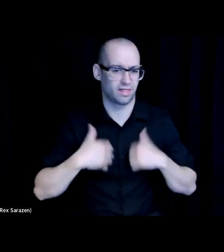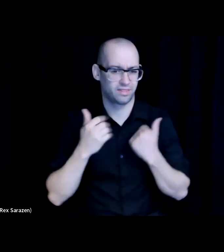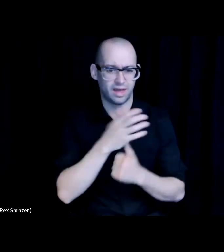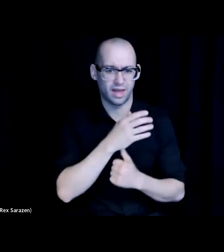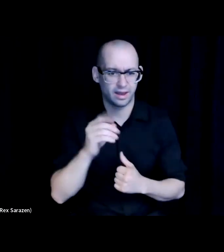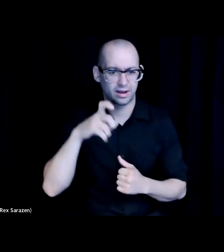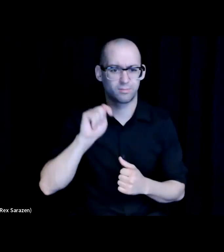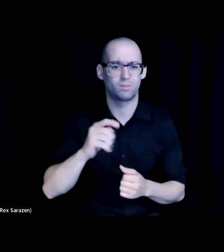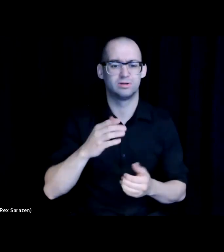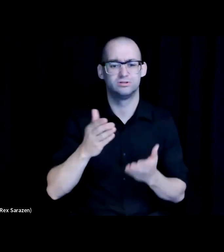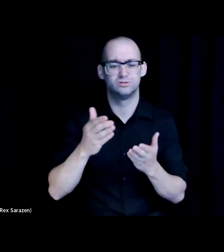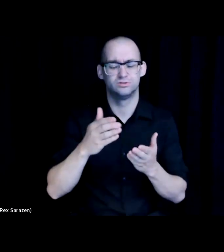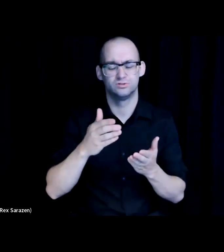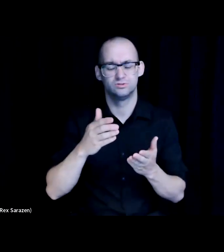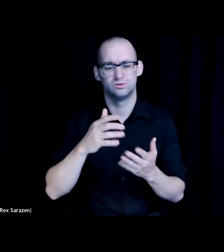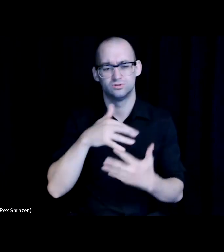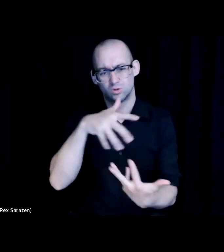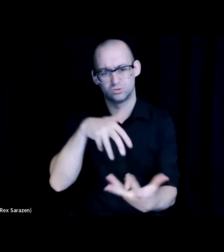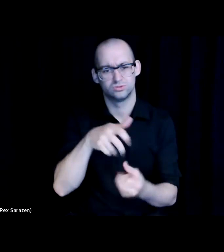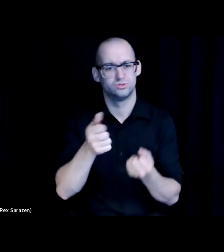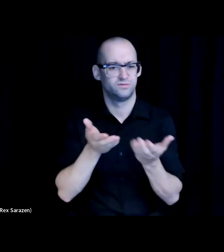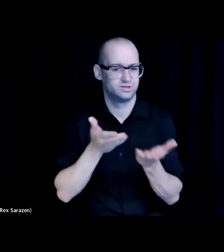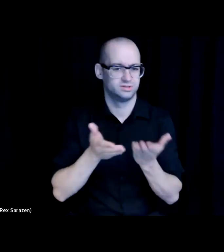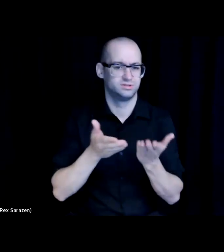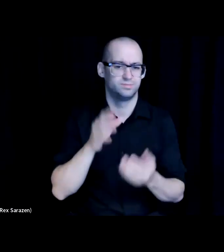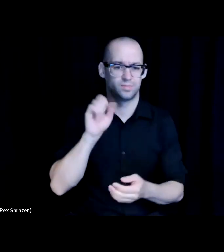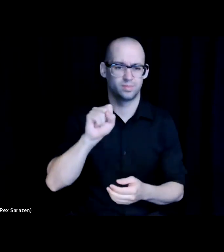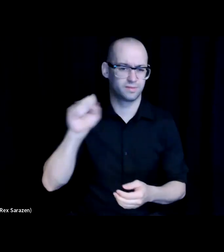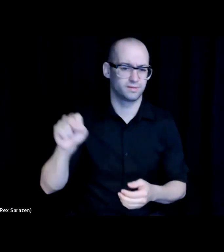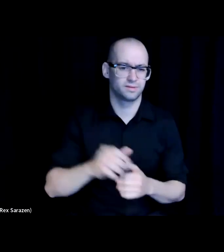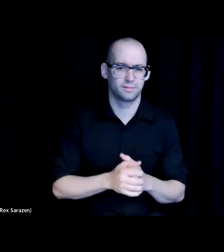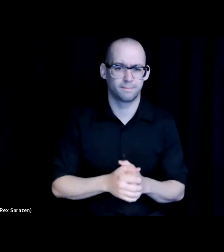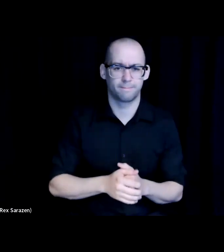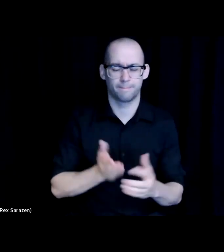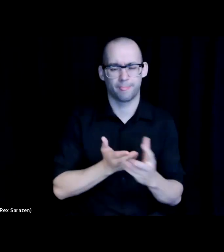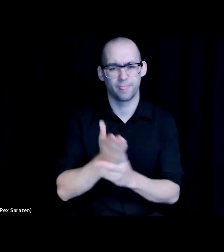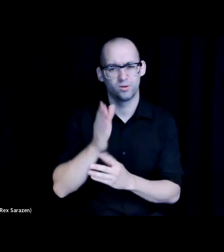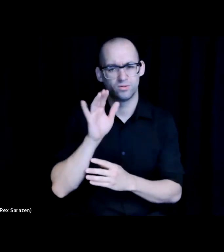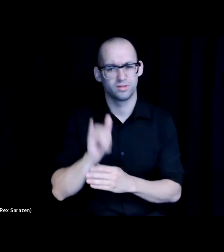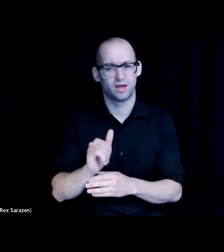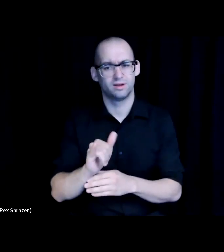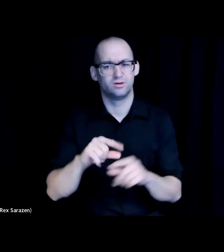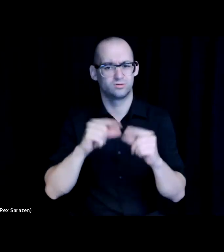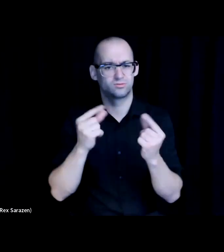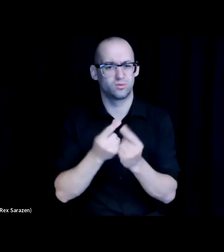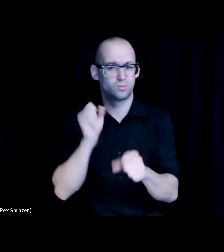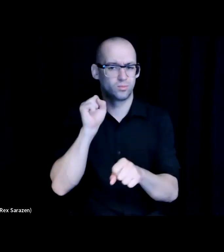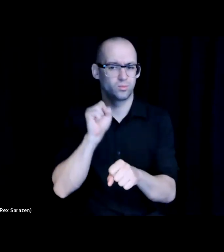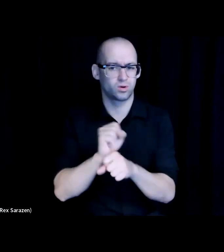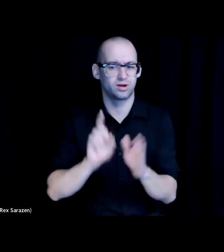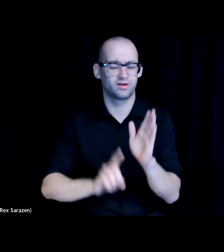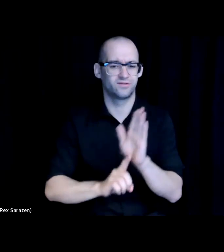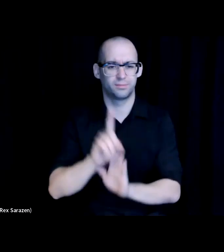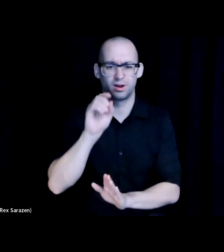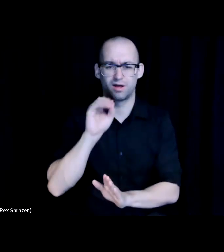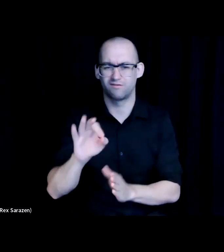Department of Social Services. So through this coalition's work, there was the development of a piece called